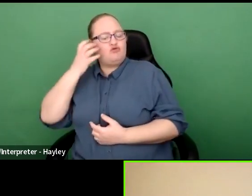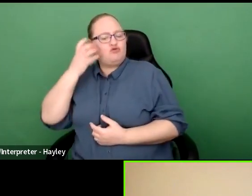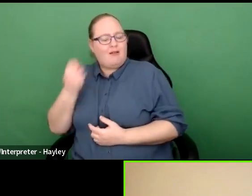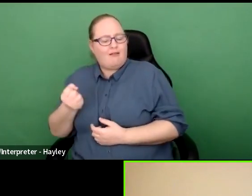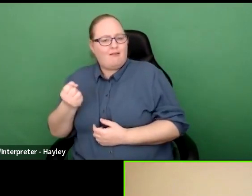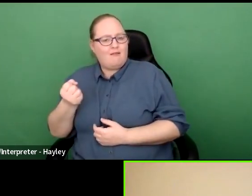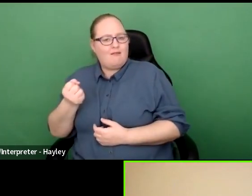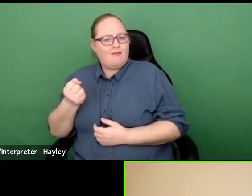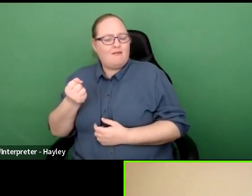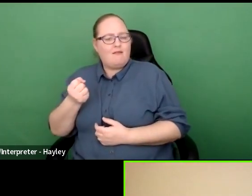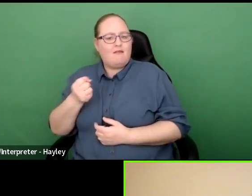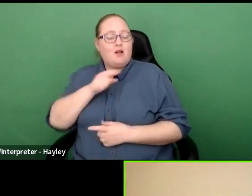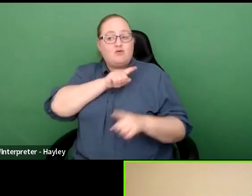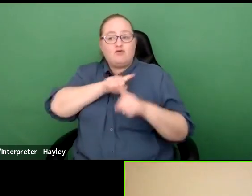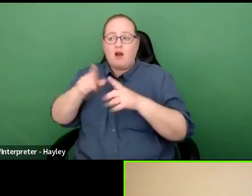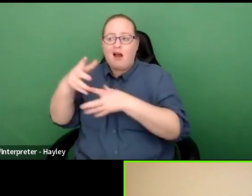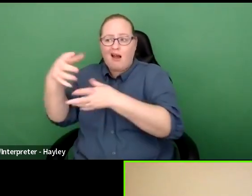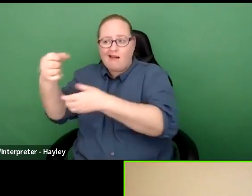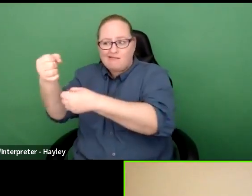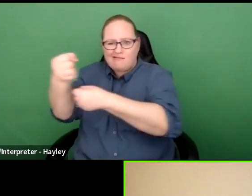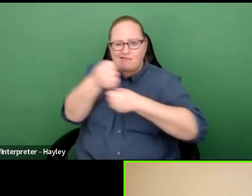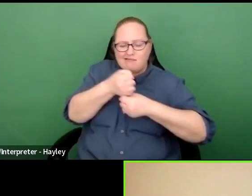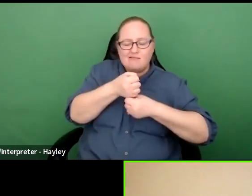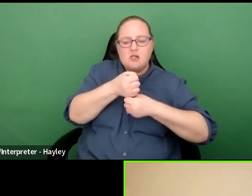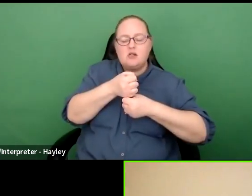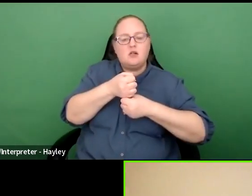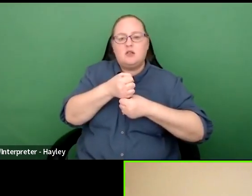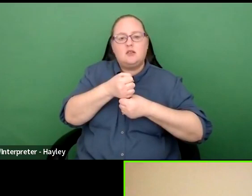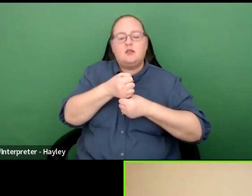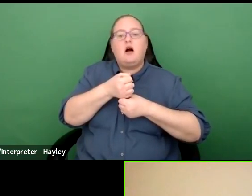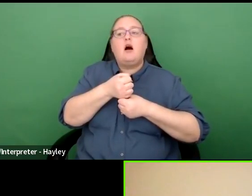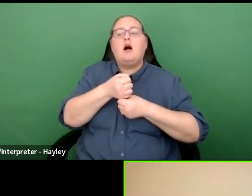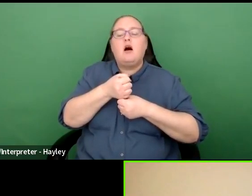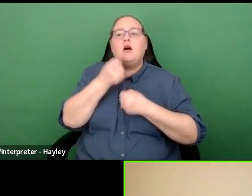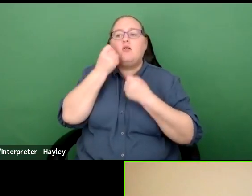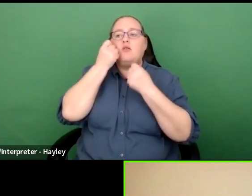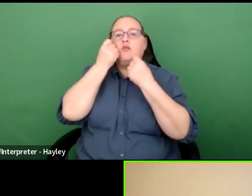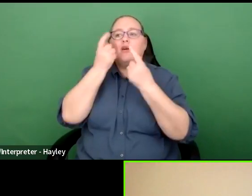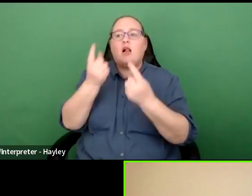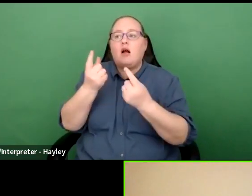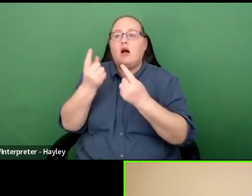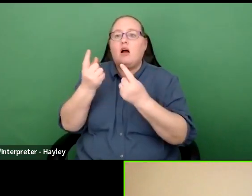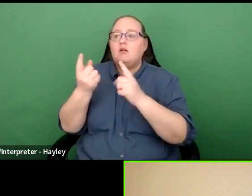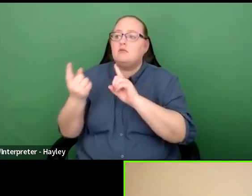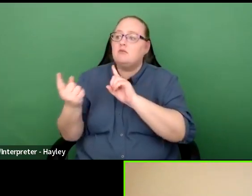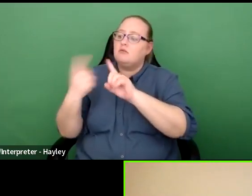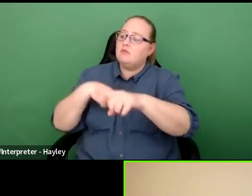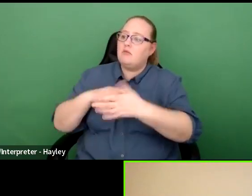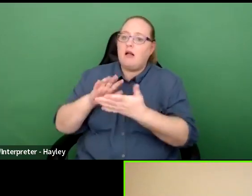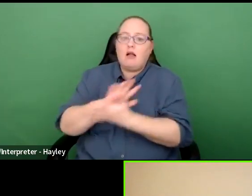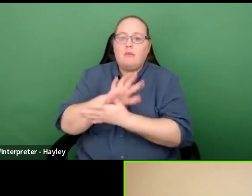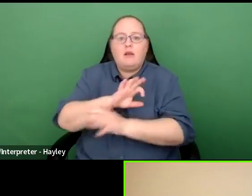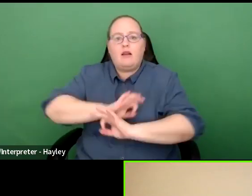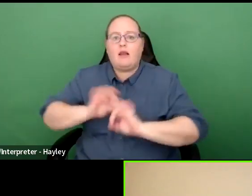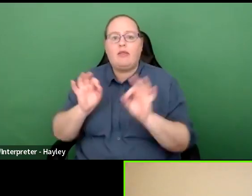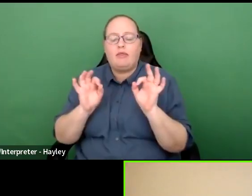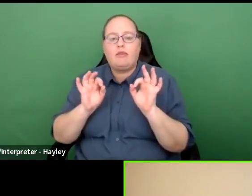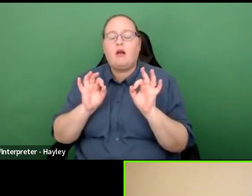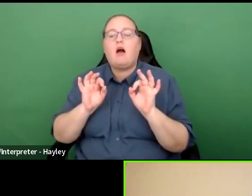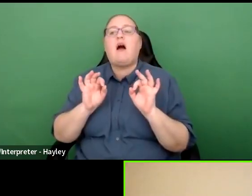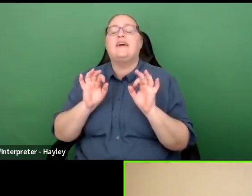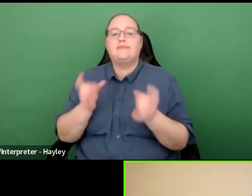people who try to take this Pygmalion approach drop this approach when they don't receive reciprocity, when they fail to